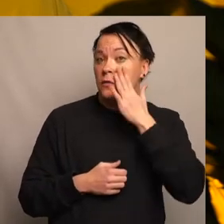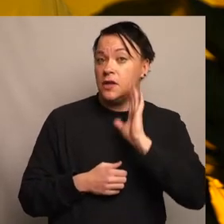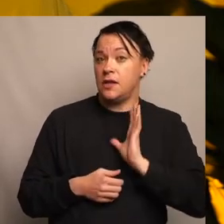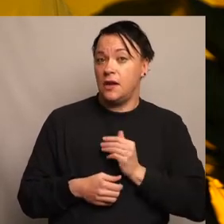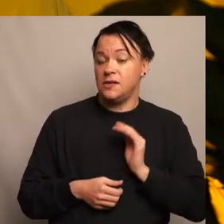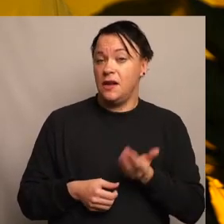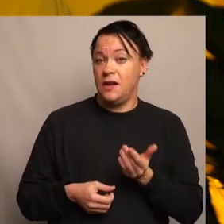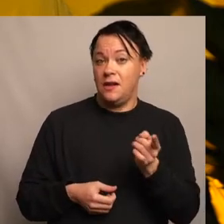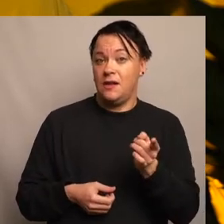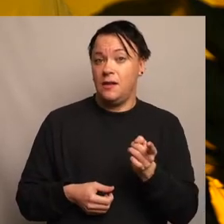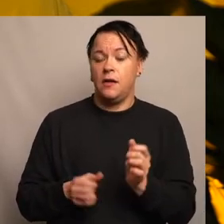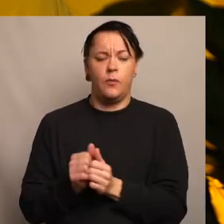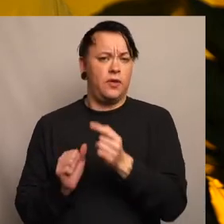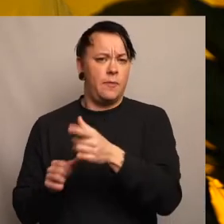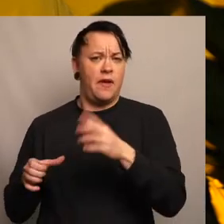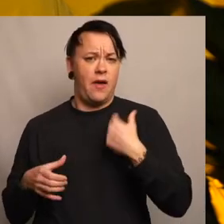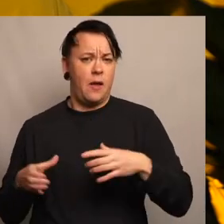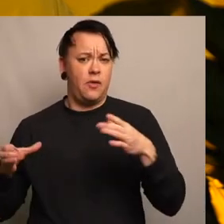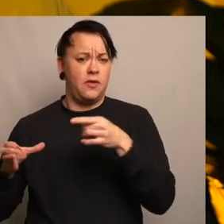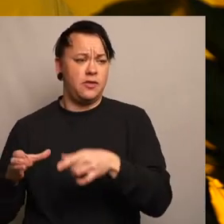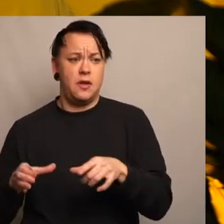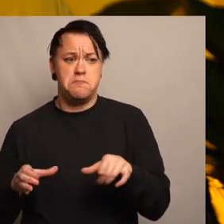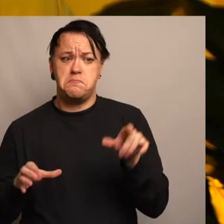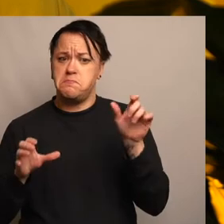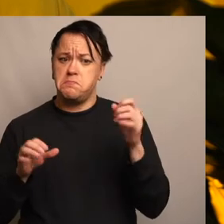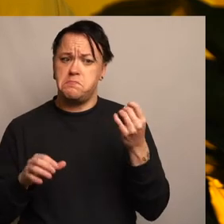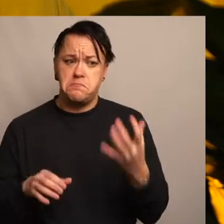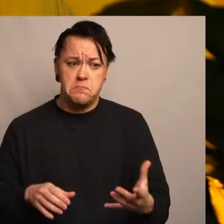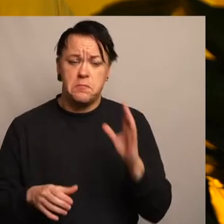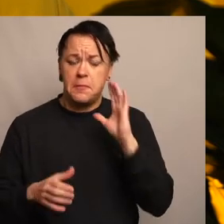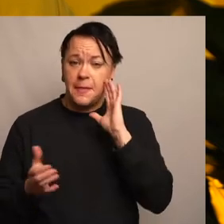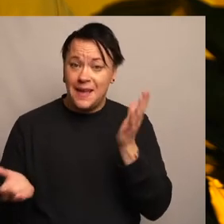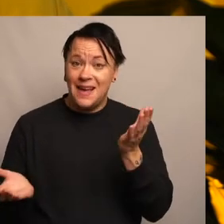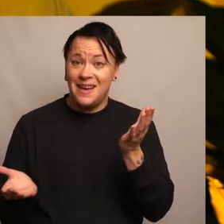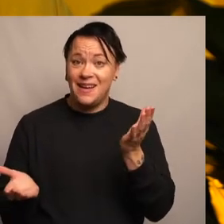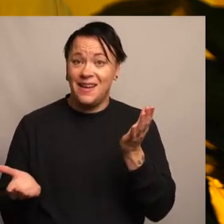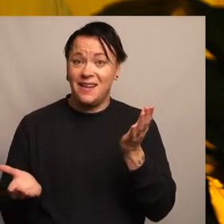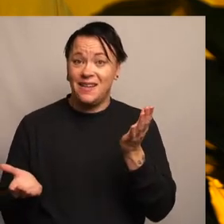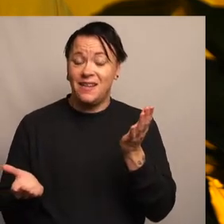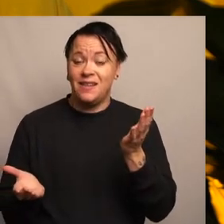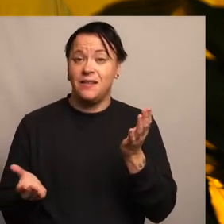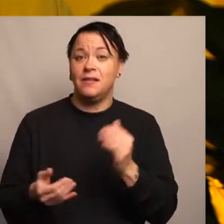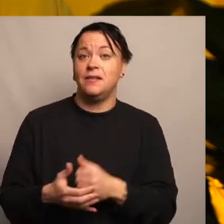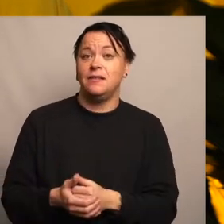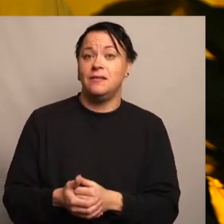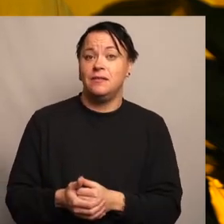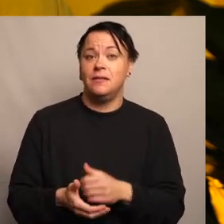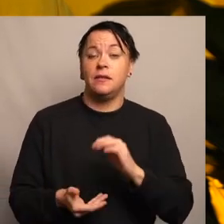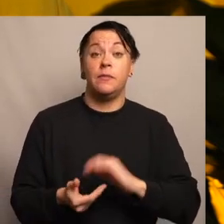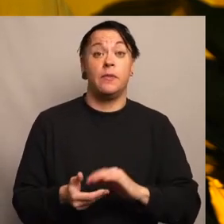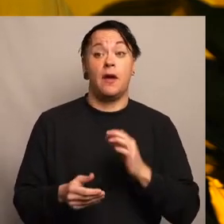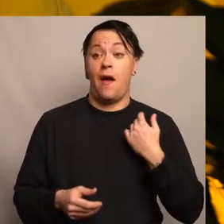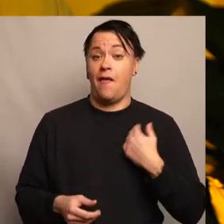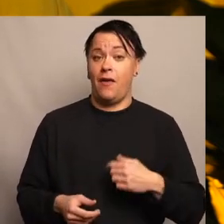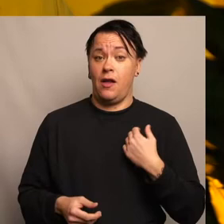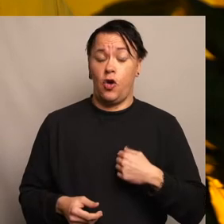have some rights now, it's thanks to like black trans women. So the thing is, like, the fact that like even like white people within